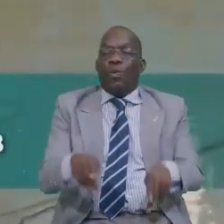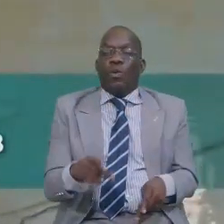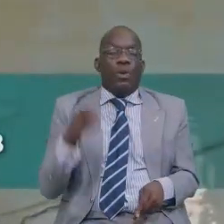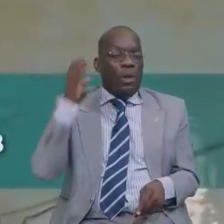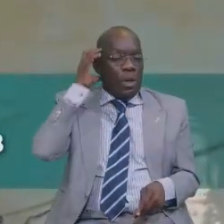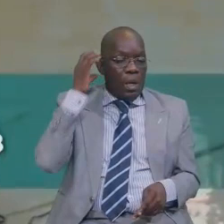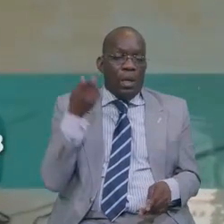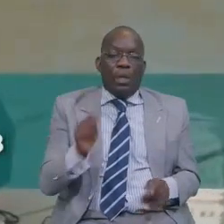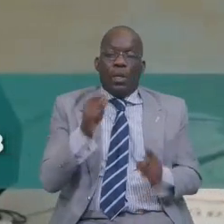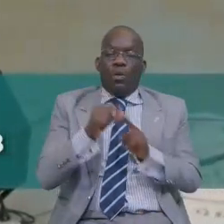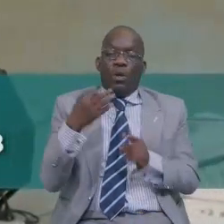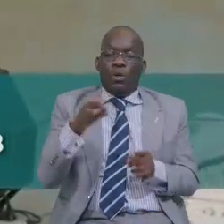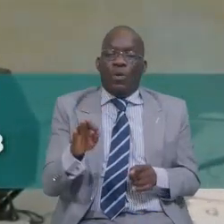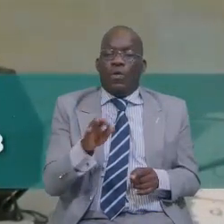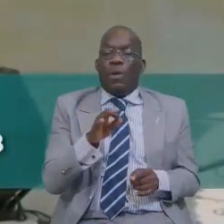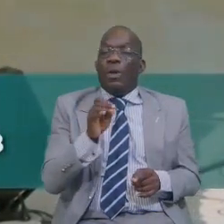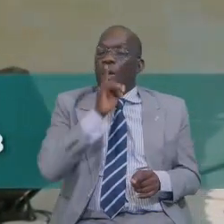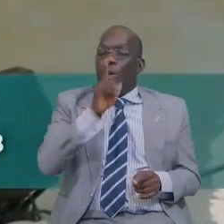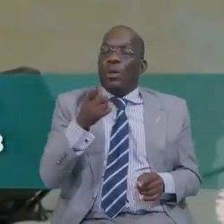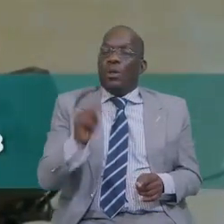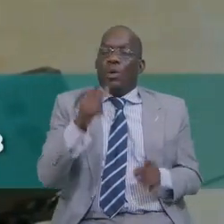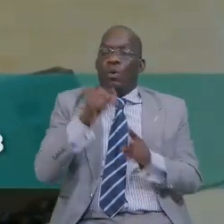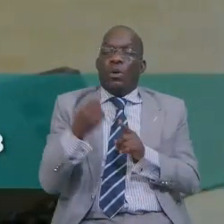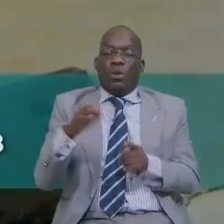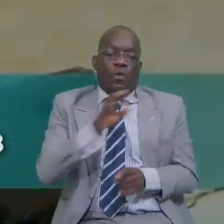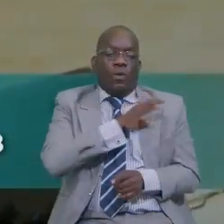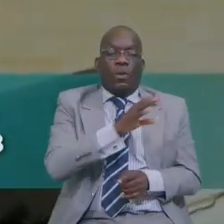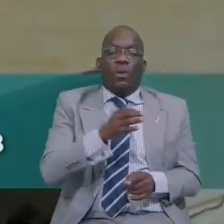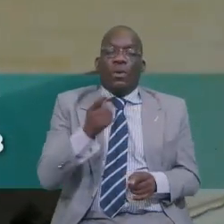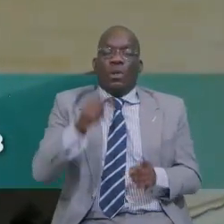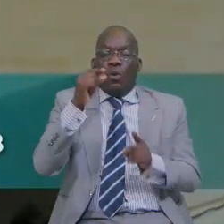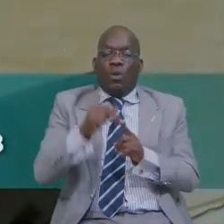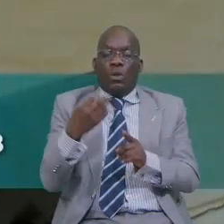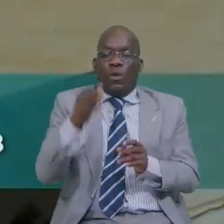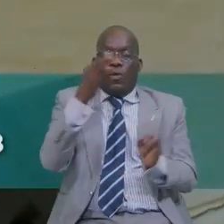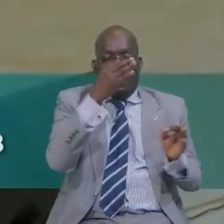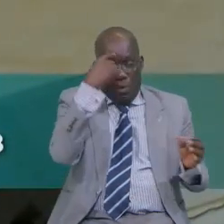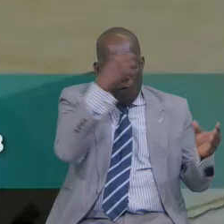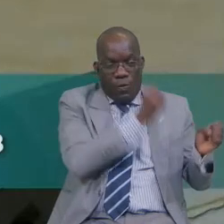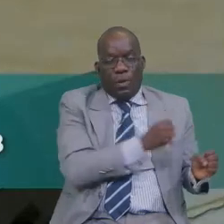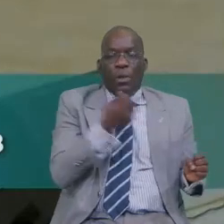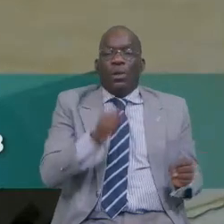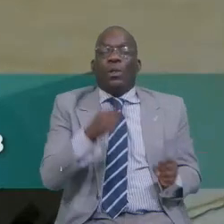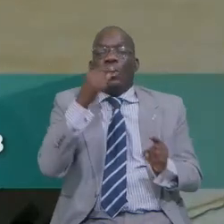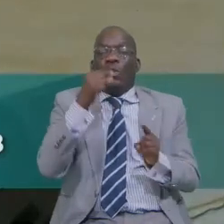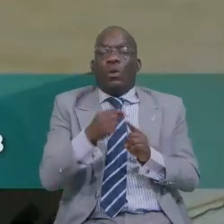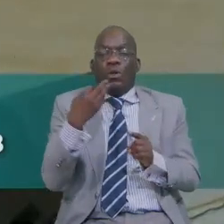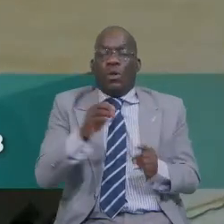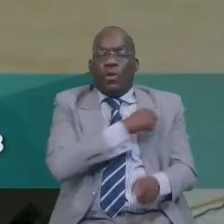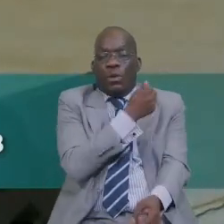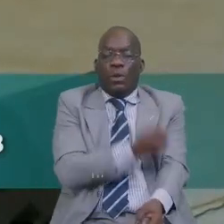assurance, and the word of confidence, and the word of faith, and the word of authority, is not the